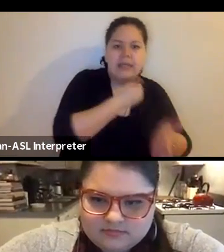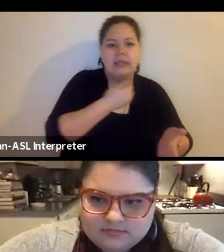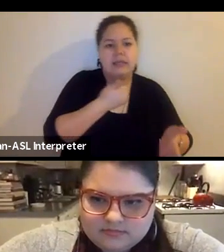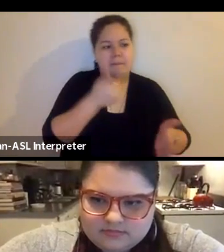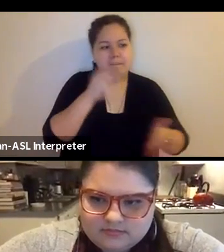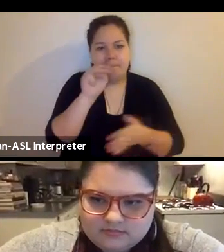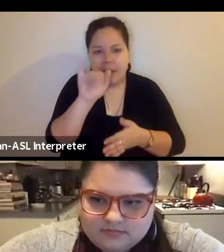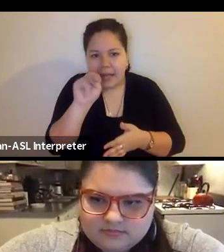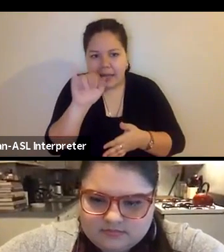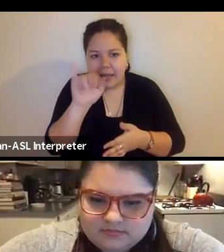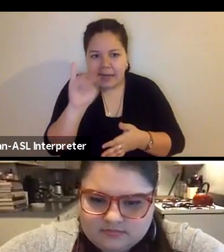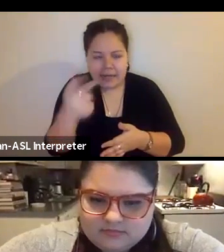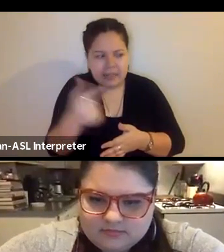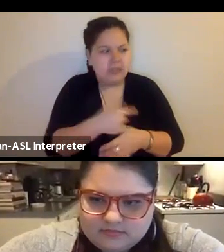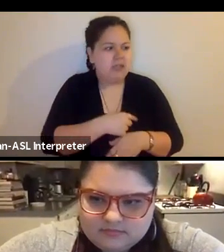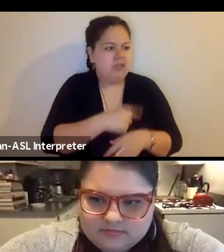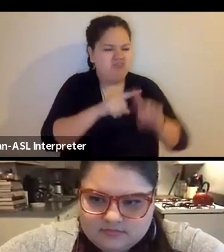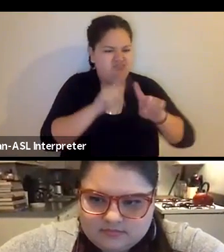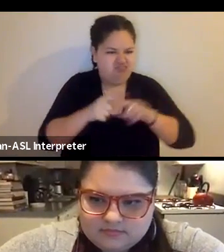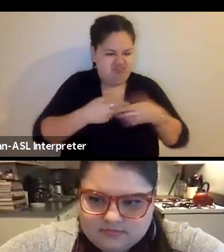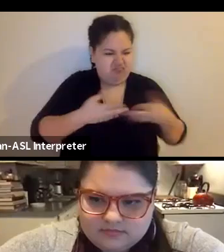communities, poisons their water,